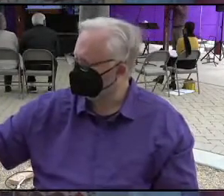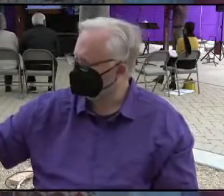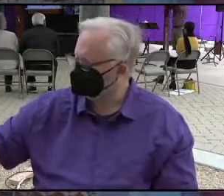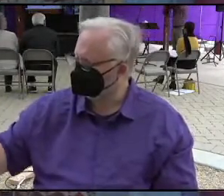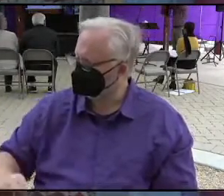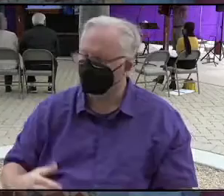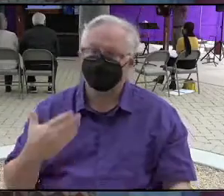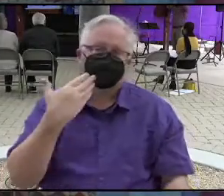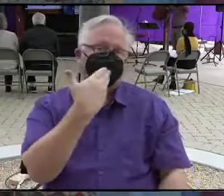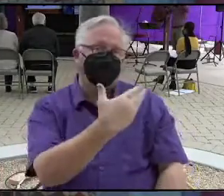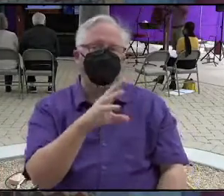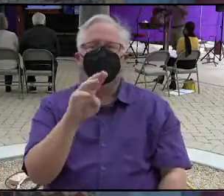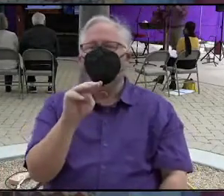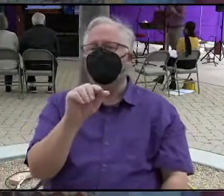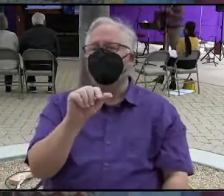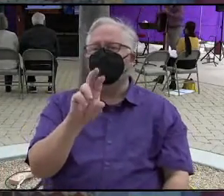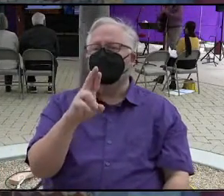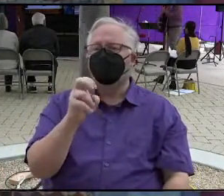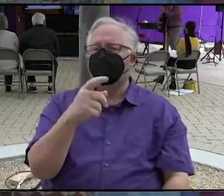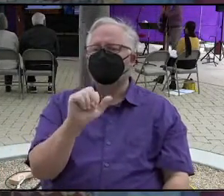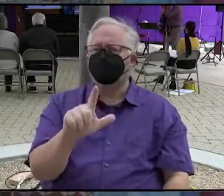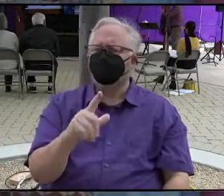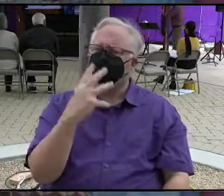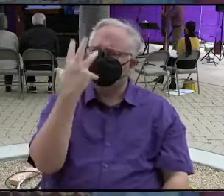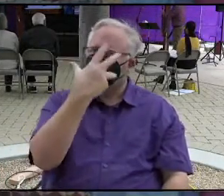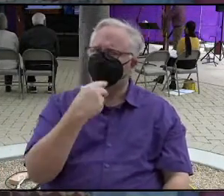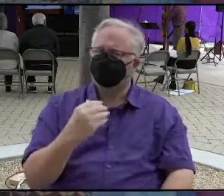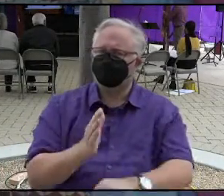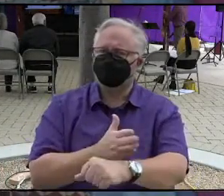Diane. Thank you, Marshall. That was lovely.